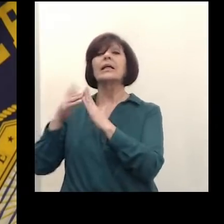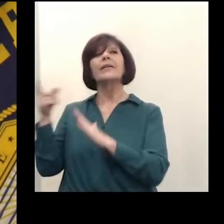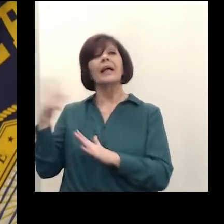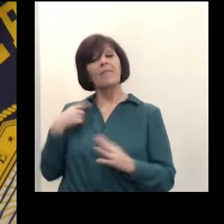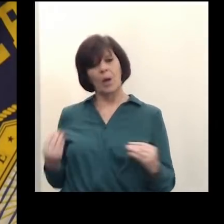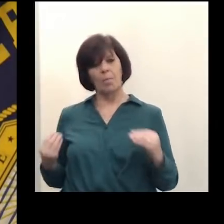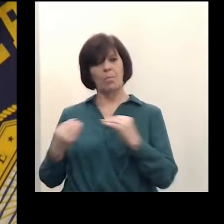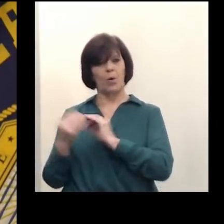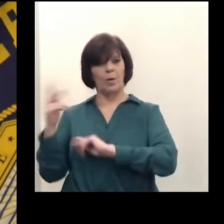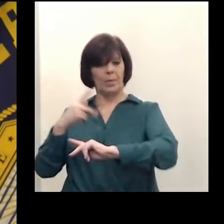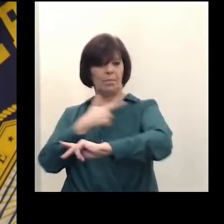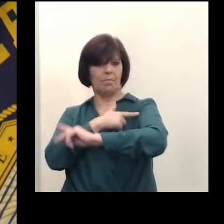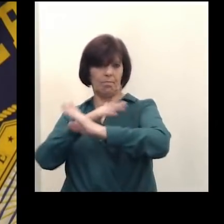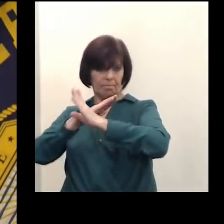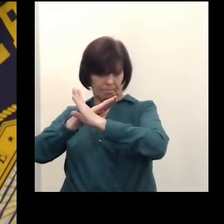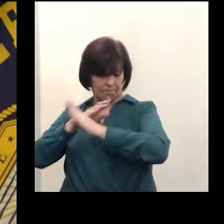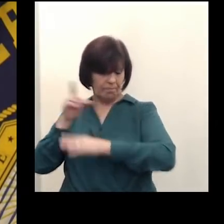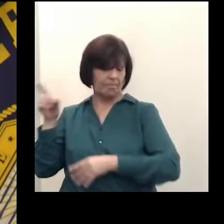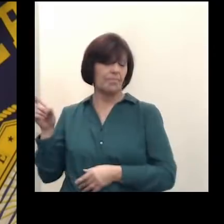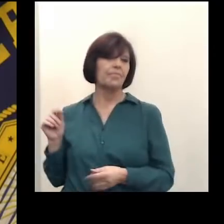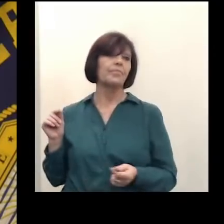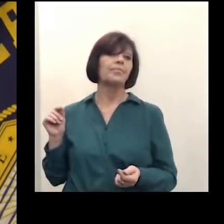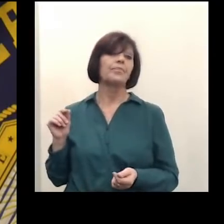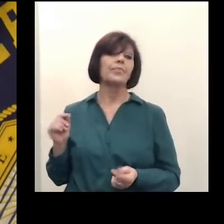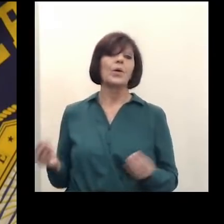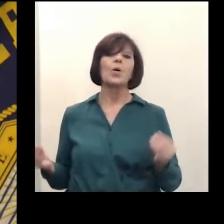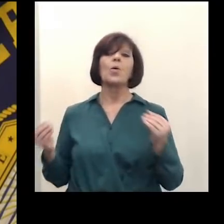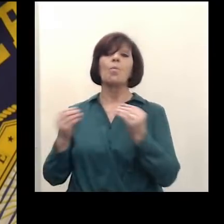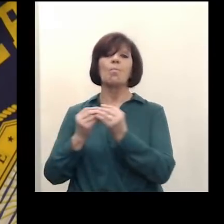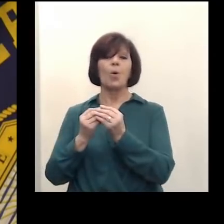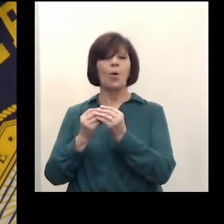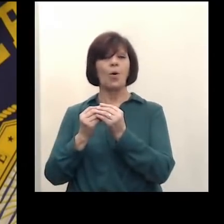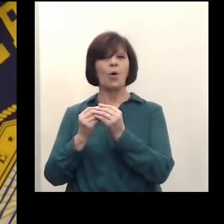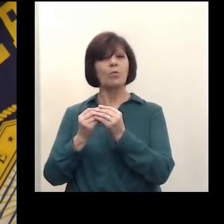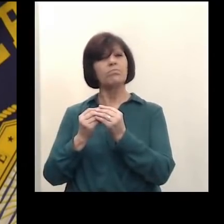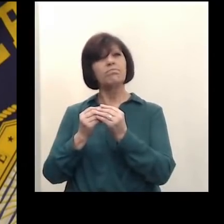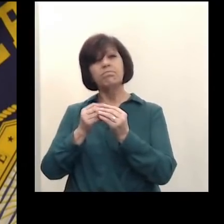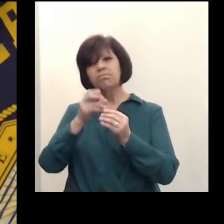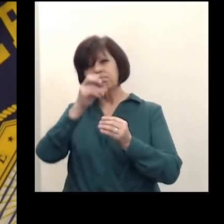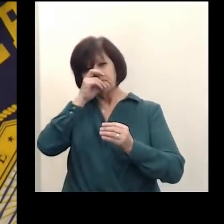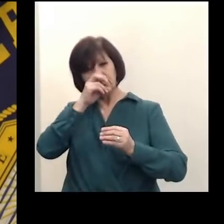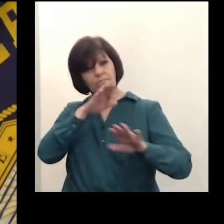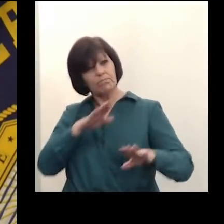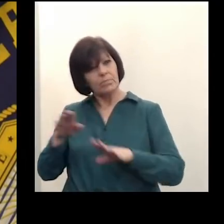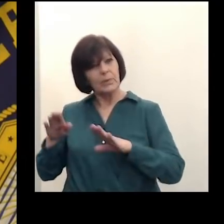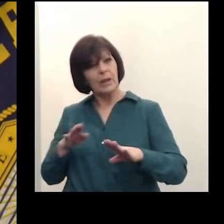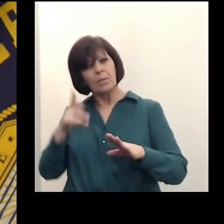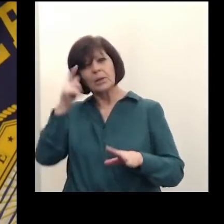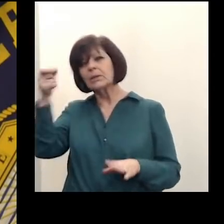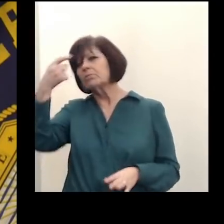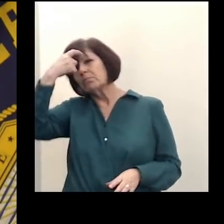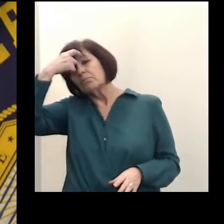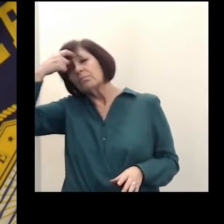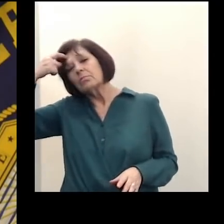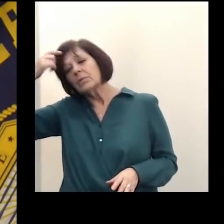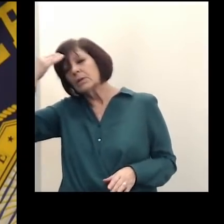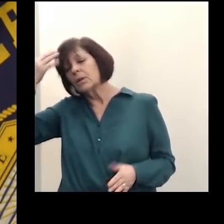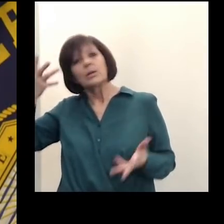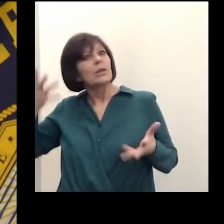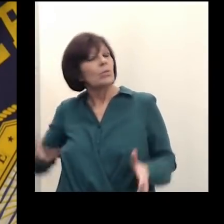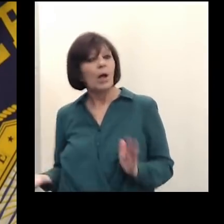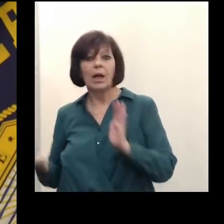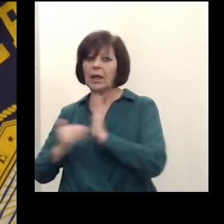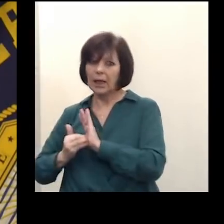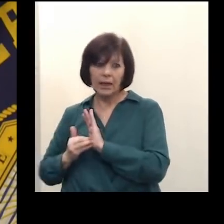vaccination rate, more rigorous behavior, likely due to what they went through previously. They don't want deja vu all